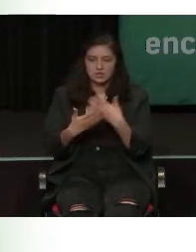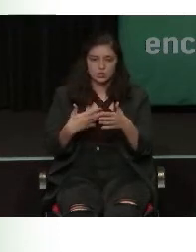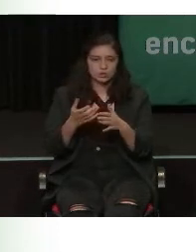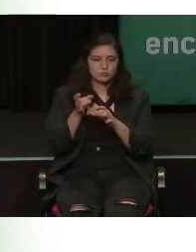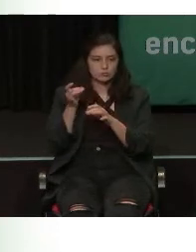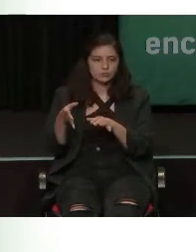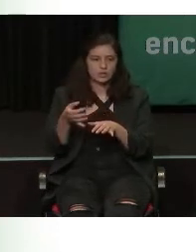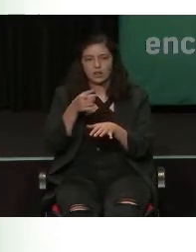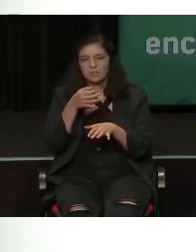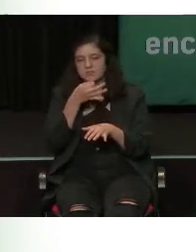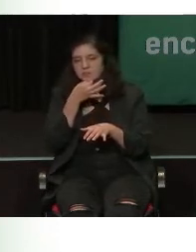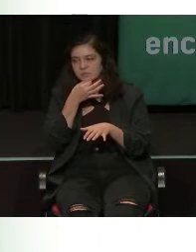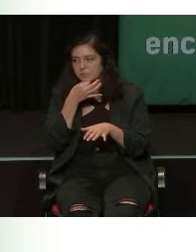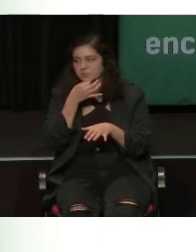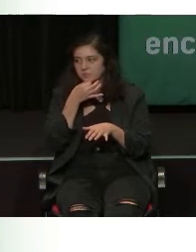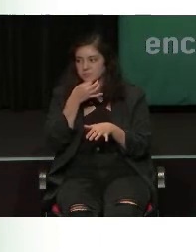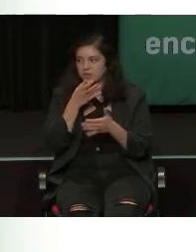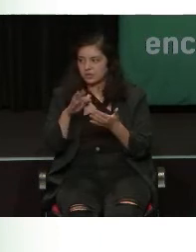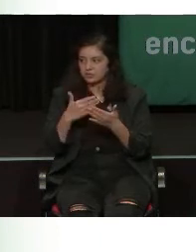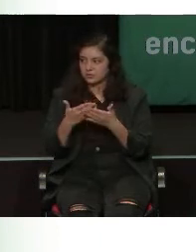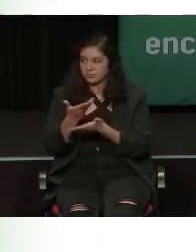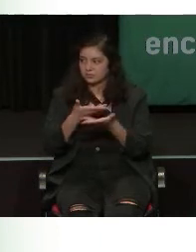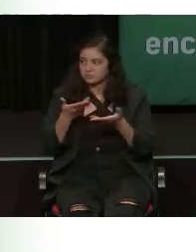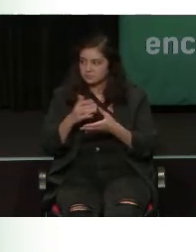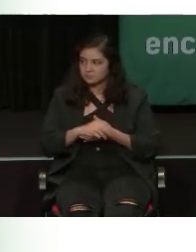Here at the Trilateral Symposium, WHO,